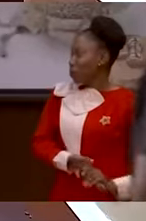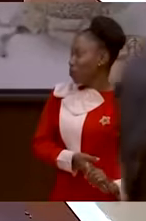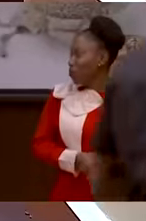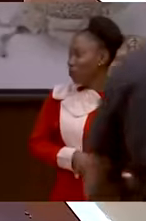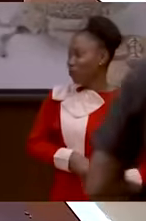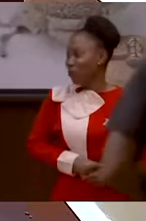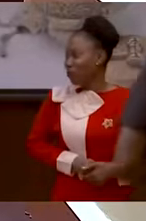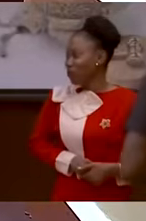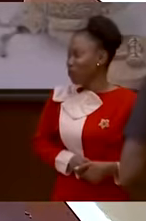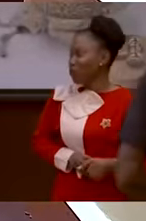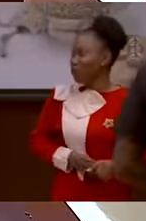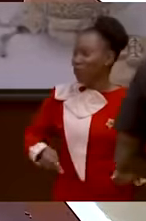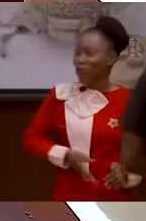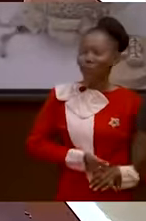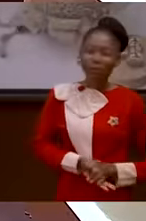Thank you, Akim.